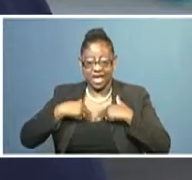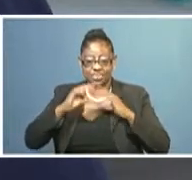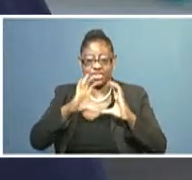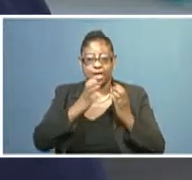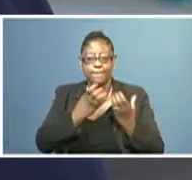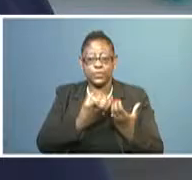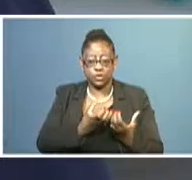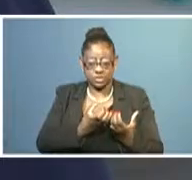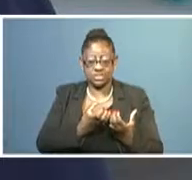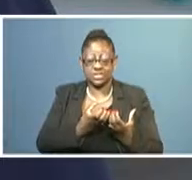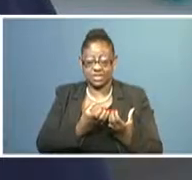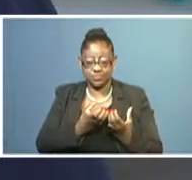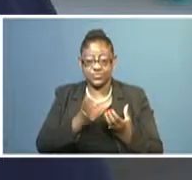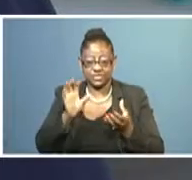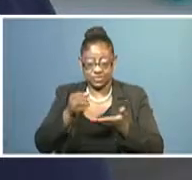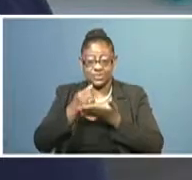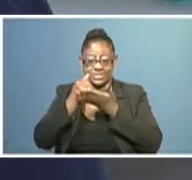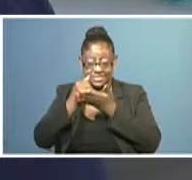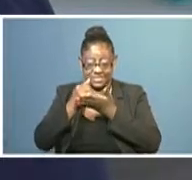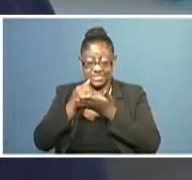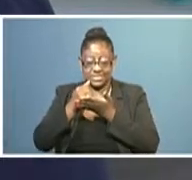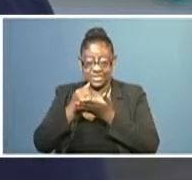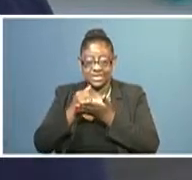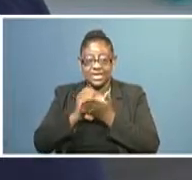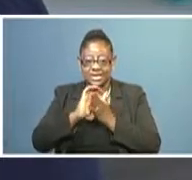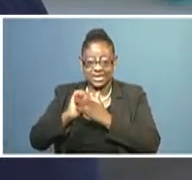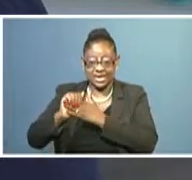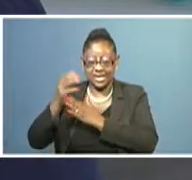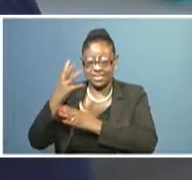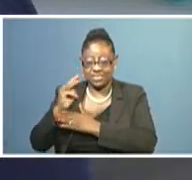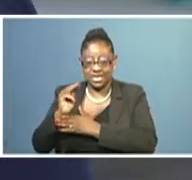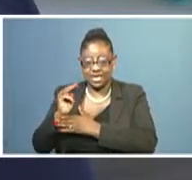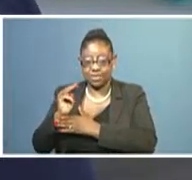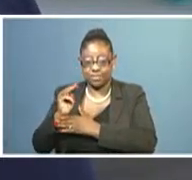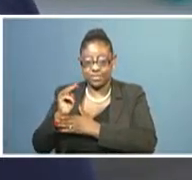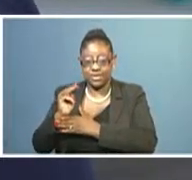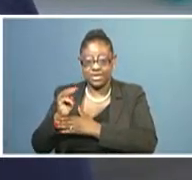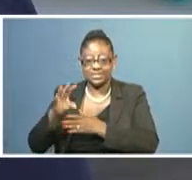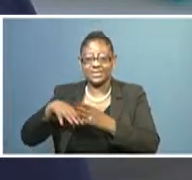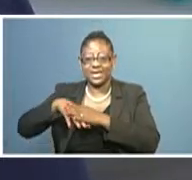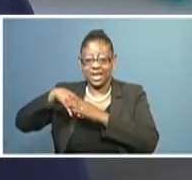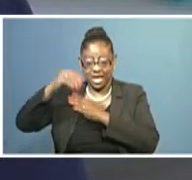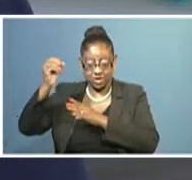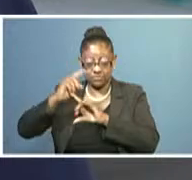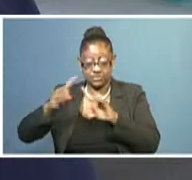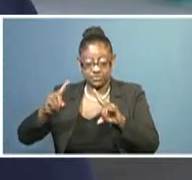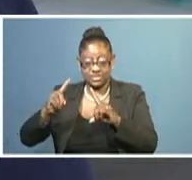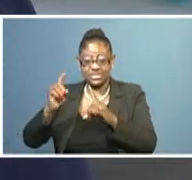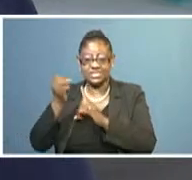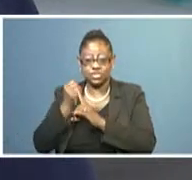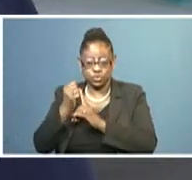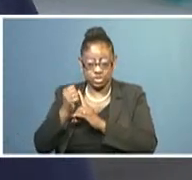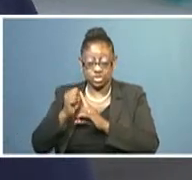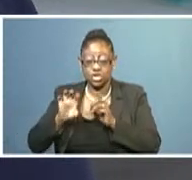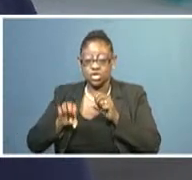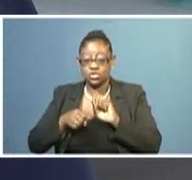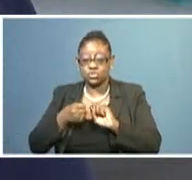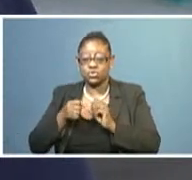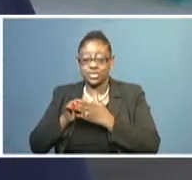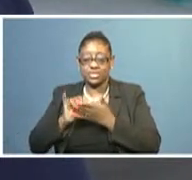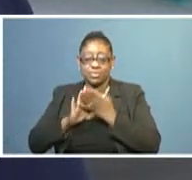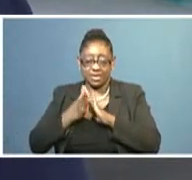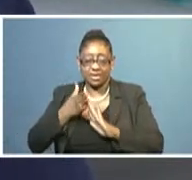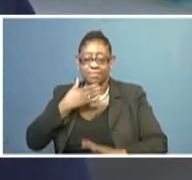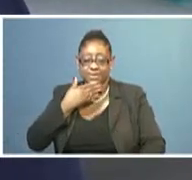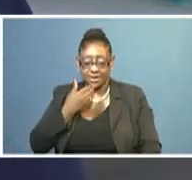community input and assist us in guiding persons, informing people, and helping them get out of certain situations so that they can better themselves. And